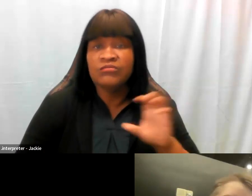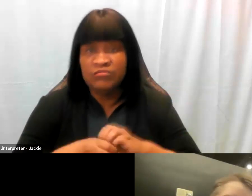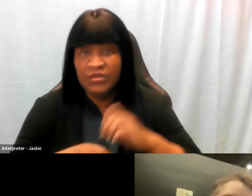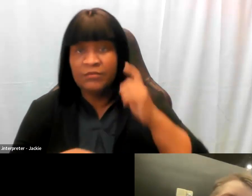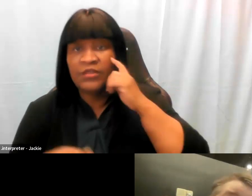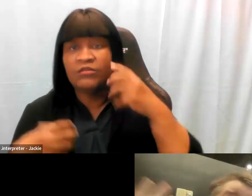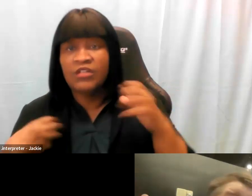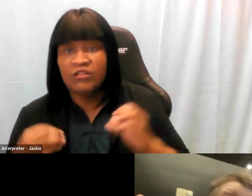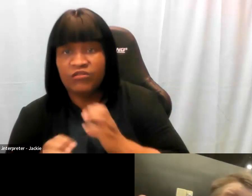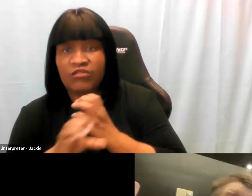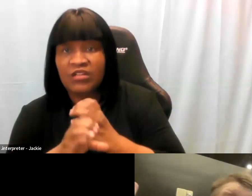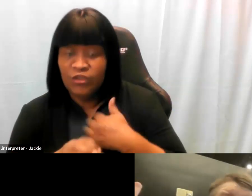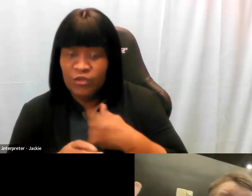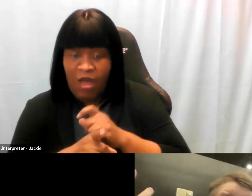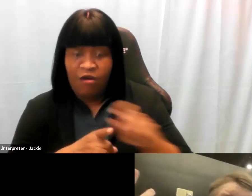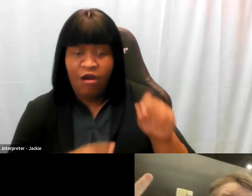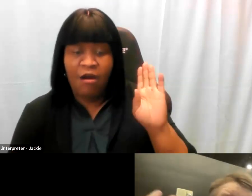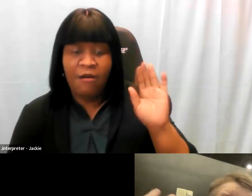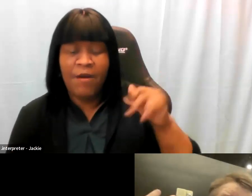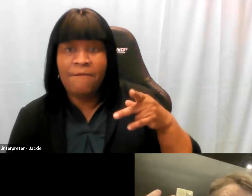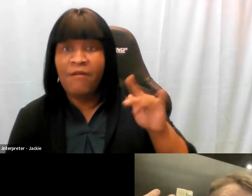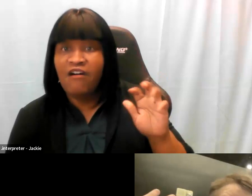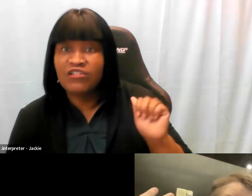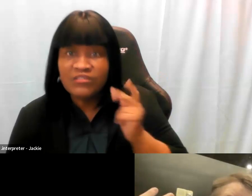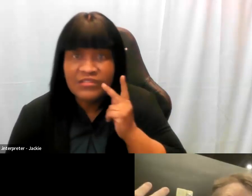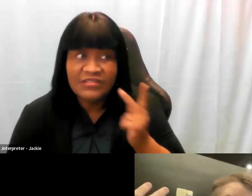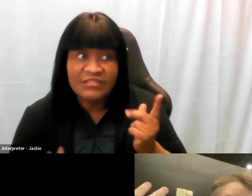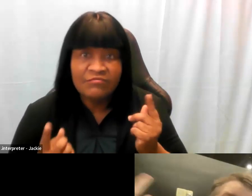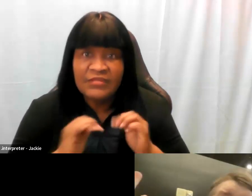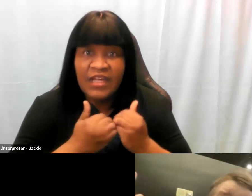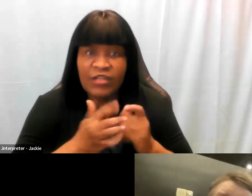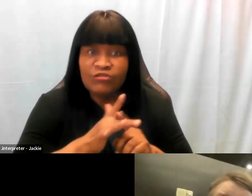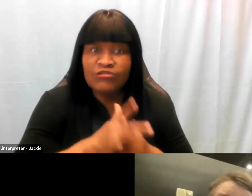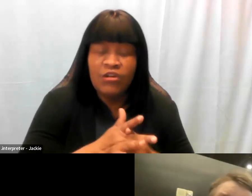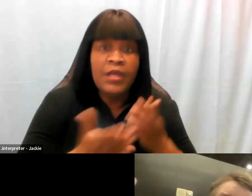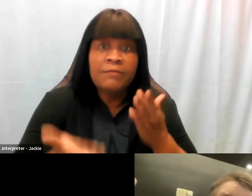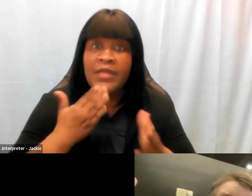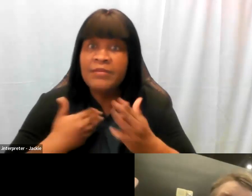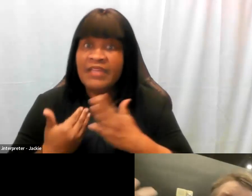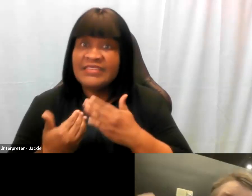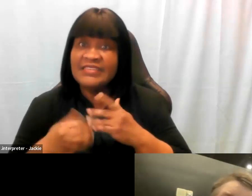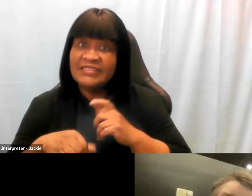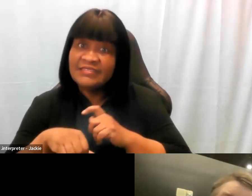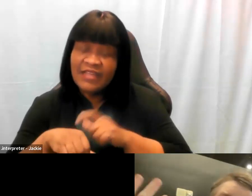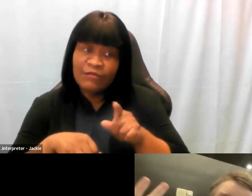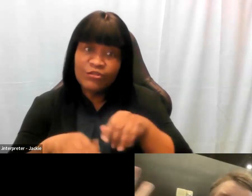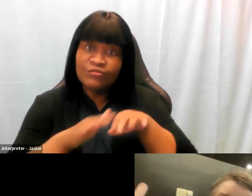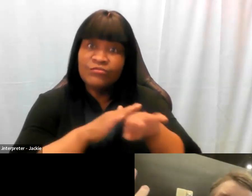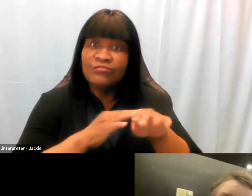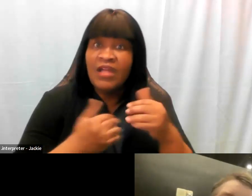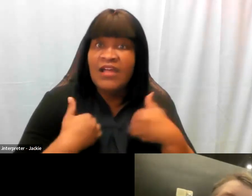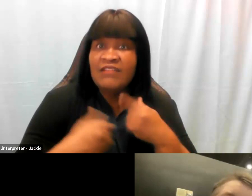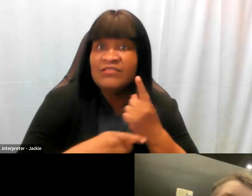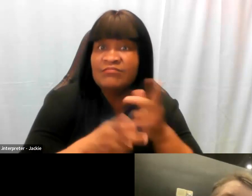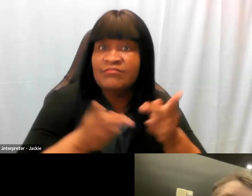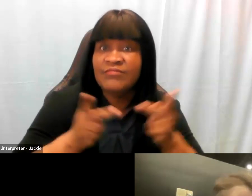called Bipasha to see where to start, and we thought maybe he'd have better luck. Maybe he'd have an easier time getting a bed because it was substance abuse rather than just